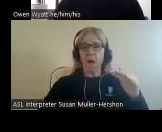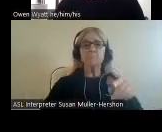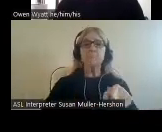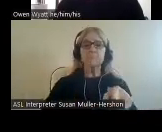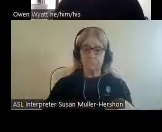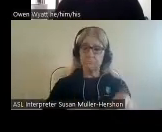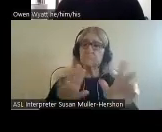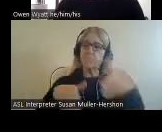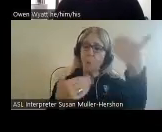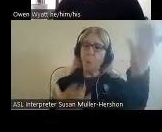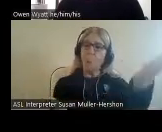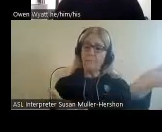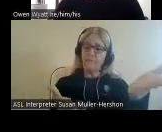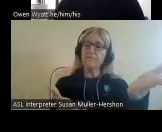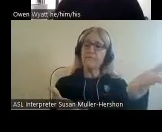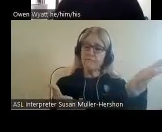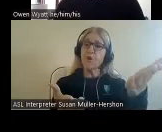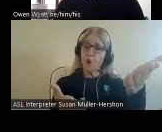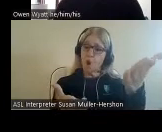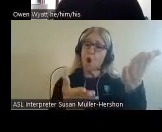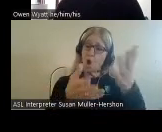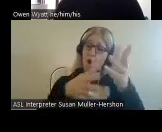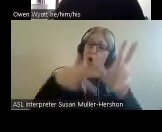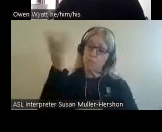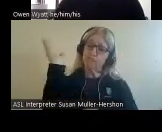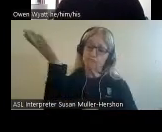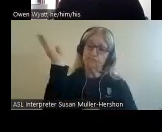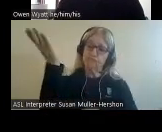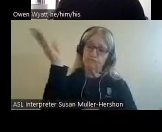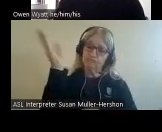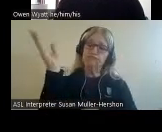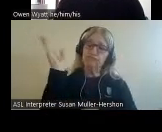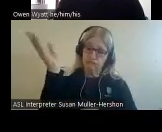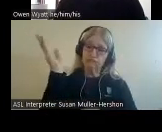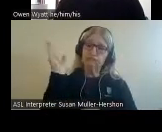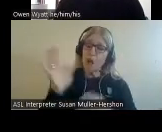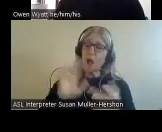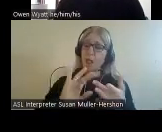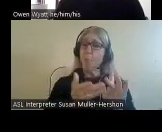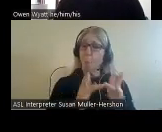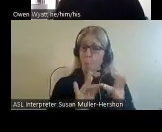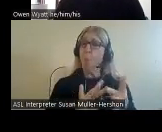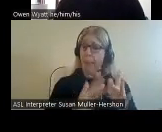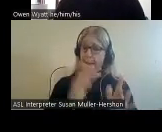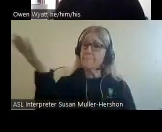also offer educational webinars and seminars,